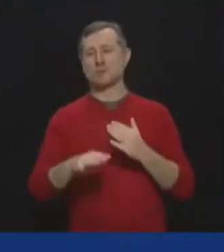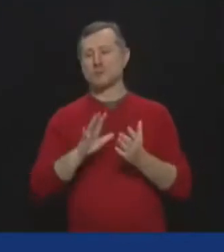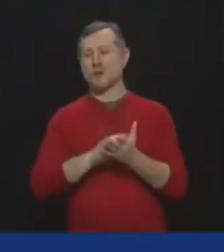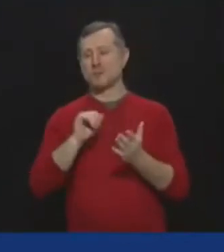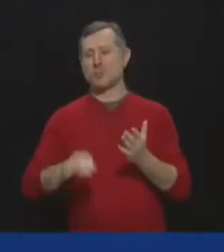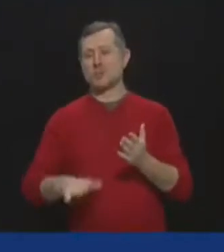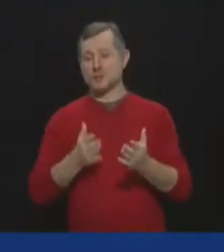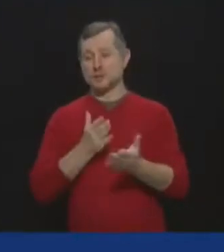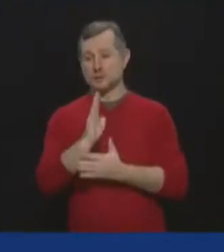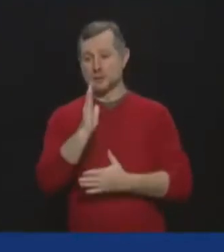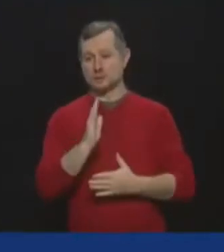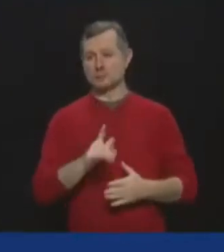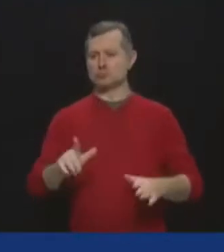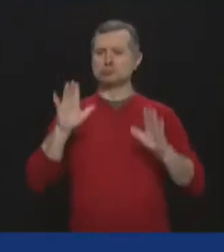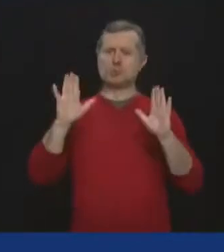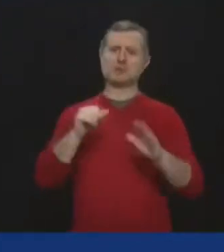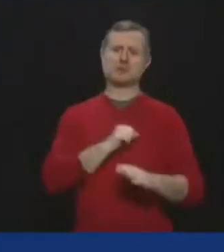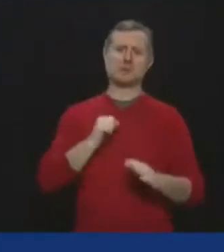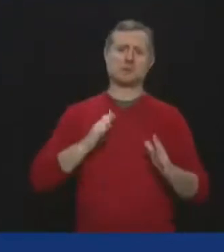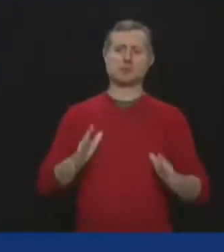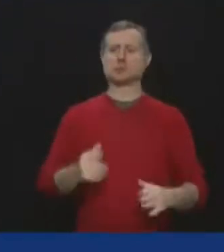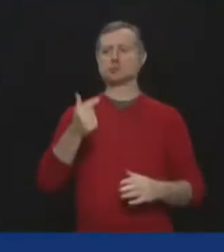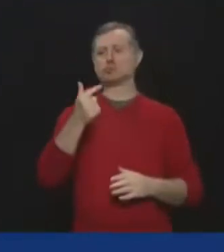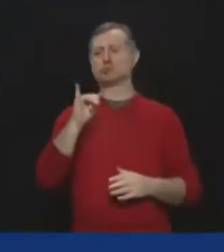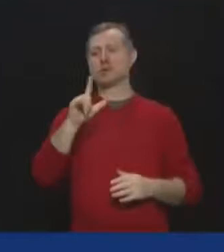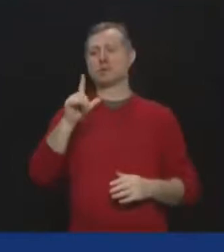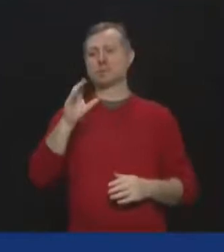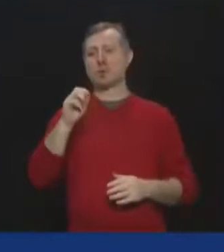Senator Kirsten Gillibrand.